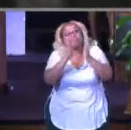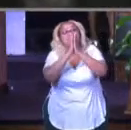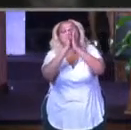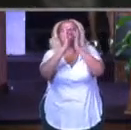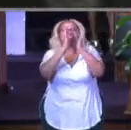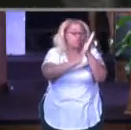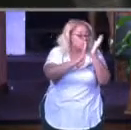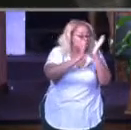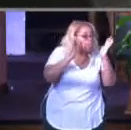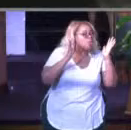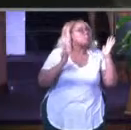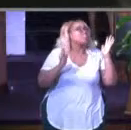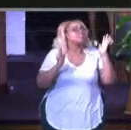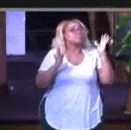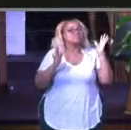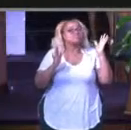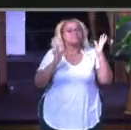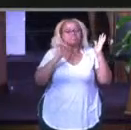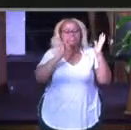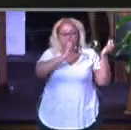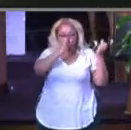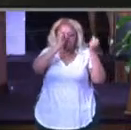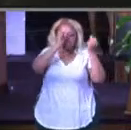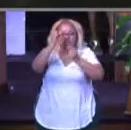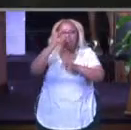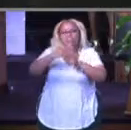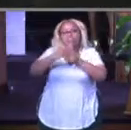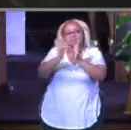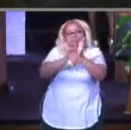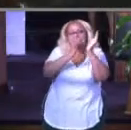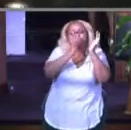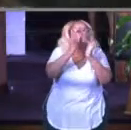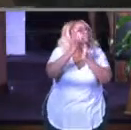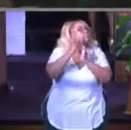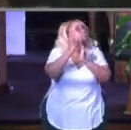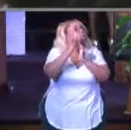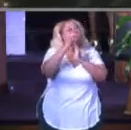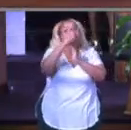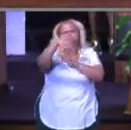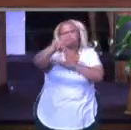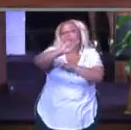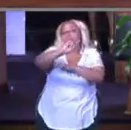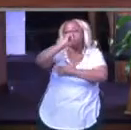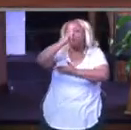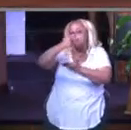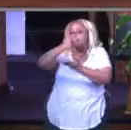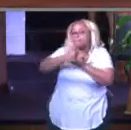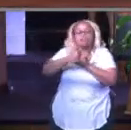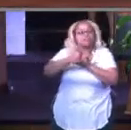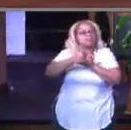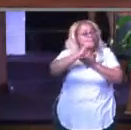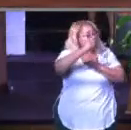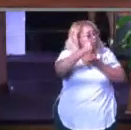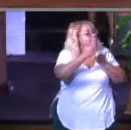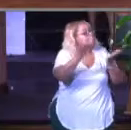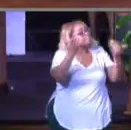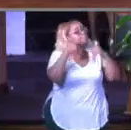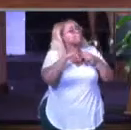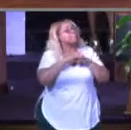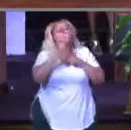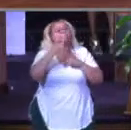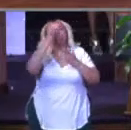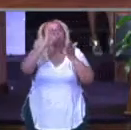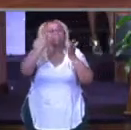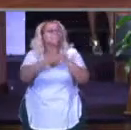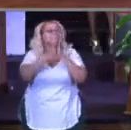and the glory. In the strong name of Jesus, we pray. And the people of God said, amen. Amen. Come on, one more time. Let's give